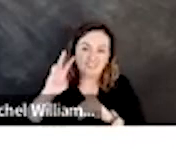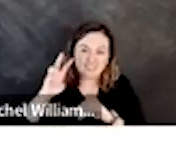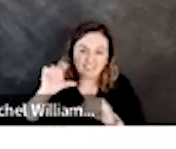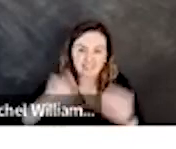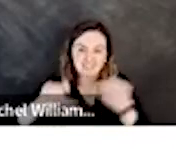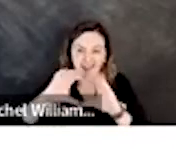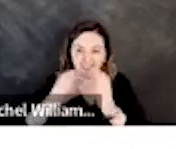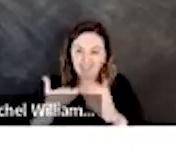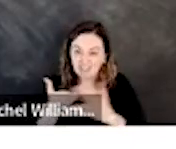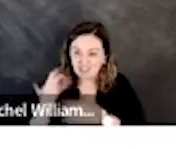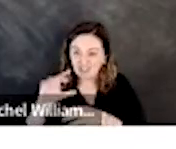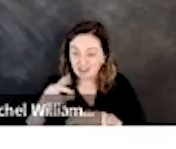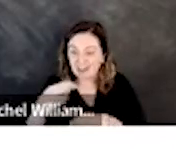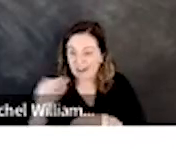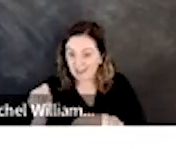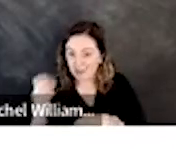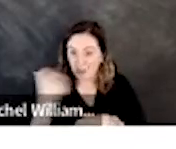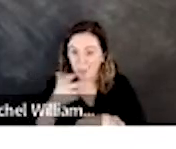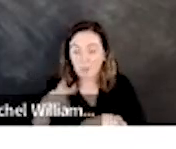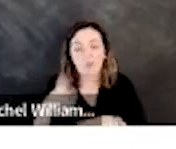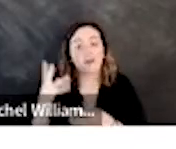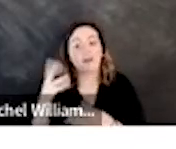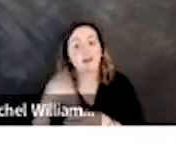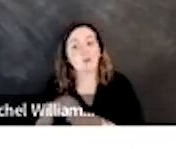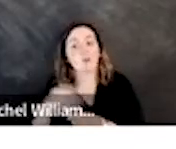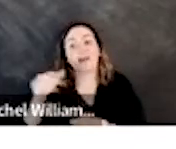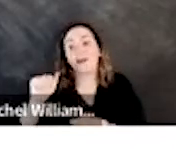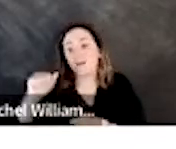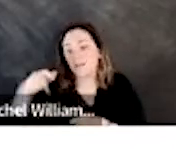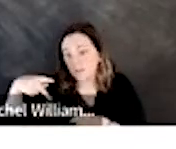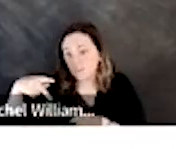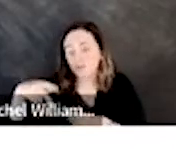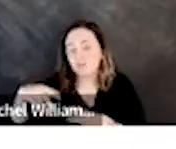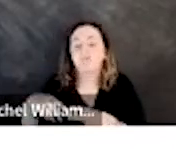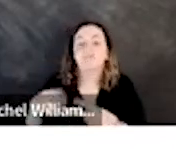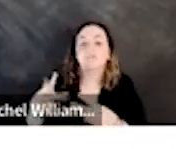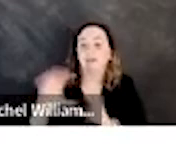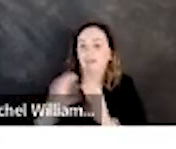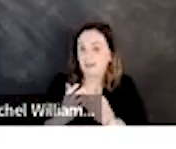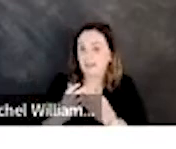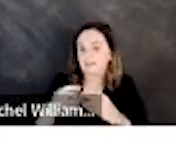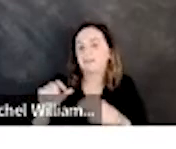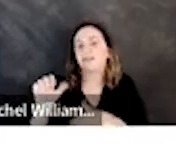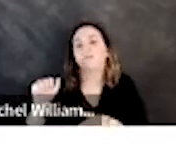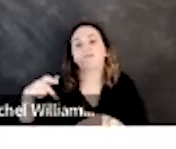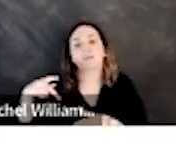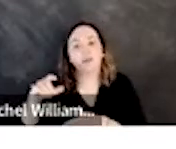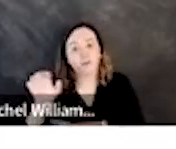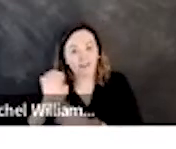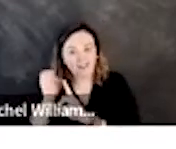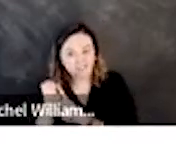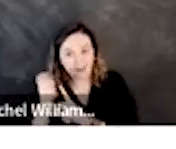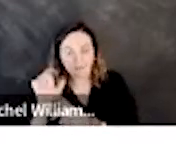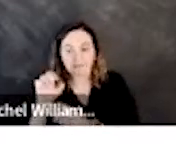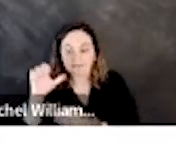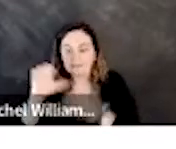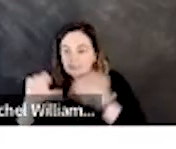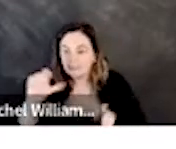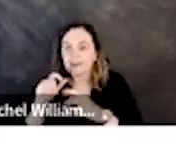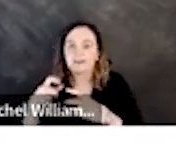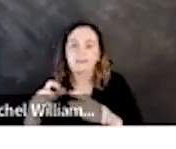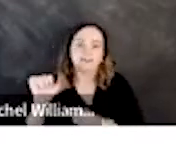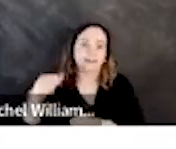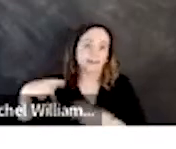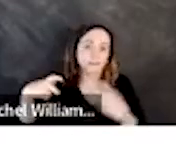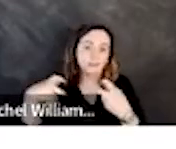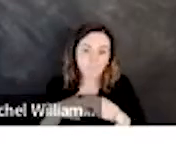School, including taking AP classes such as AP Environmental Science, AP Chemistry, and AP Physics. They stood out in class and